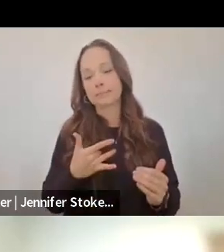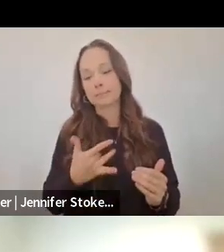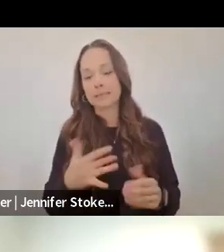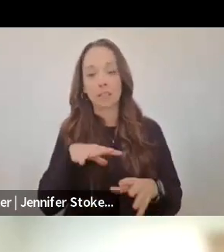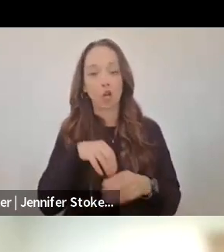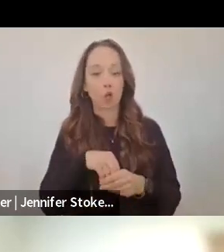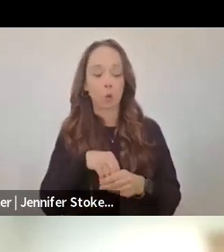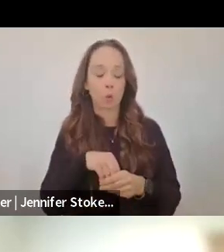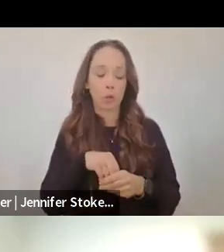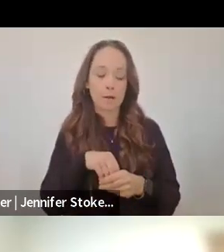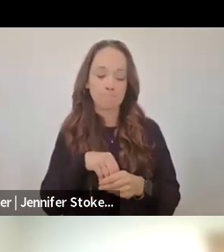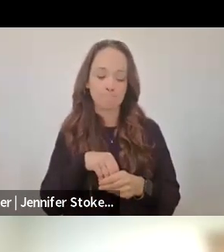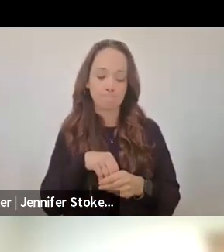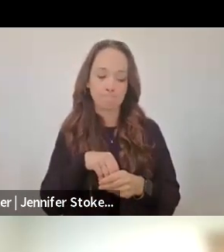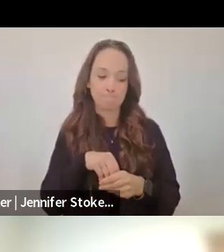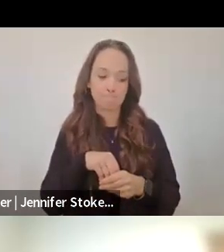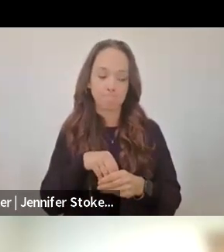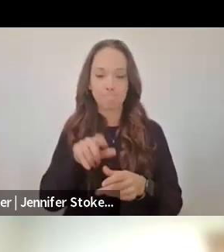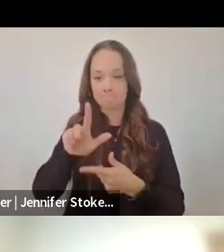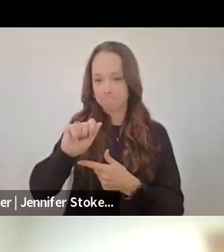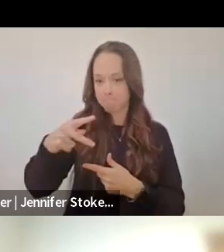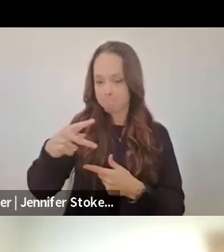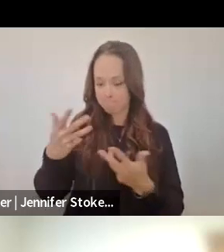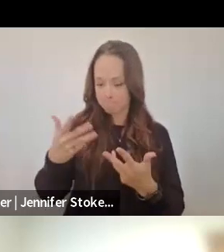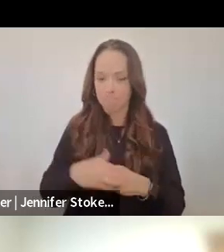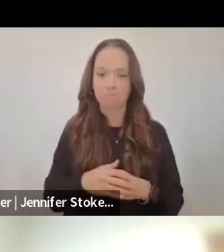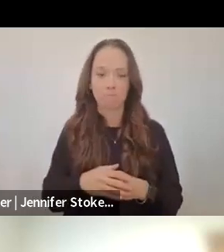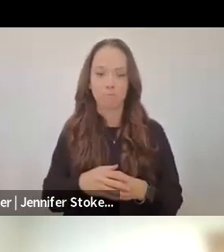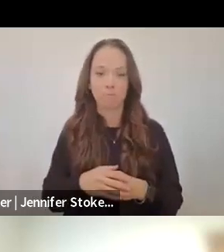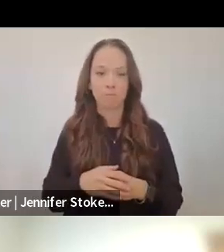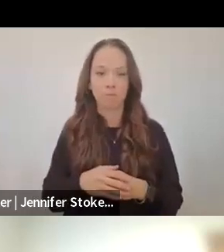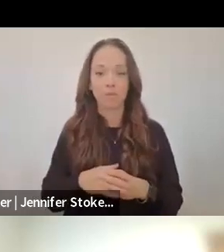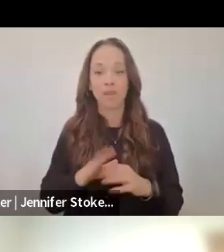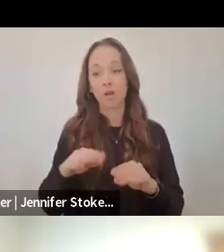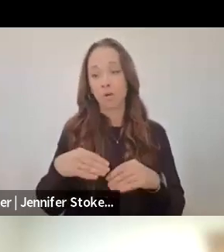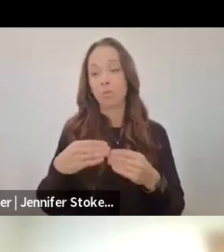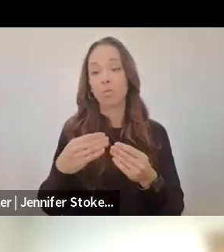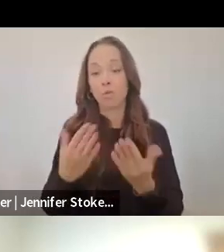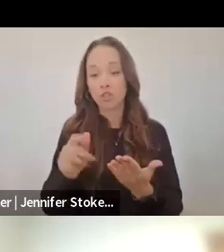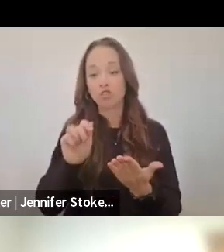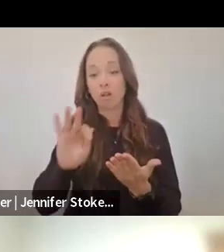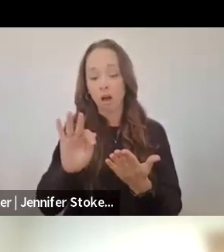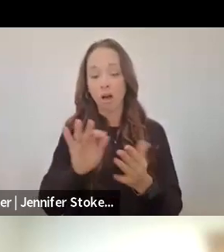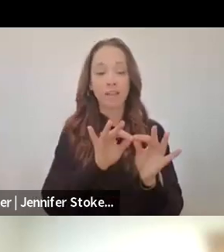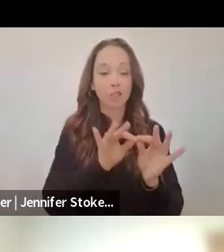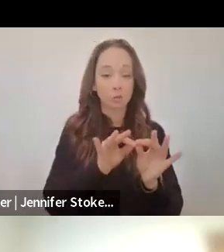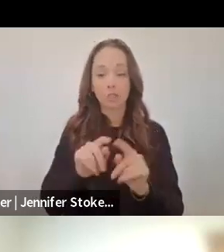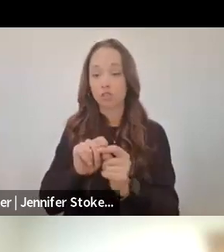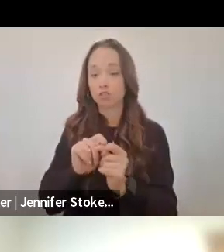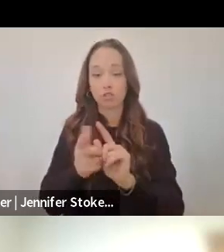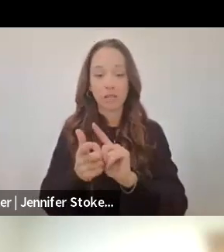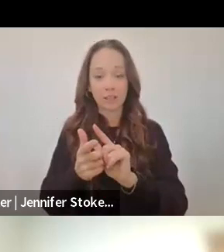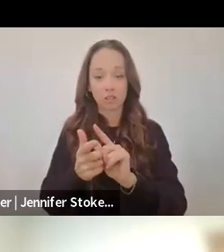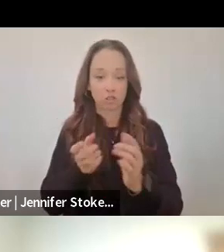in a language access plan is talking about the provision of interpretation and translation